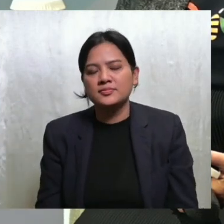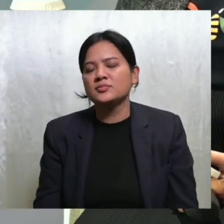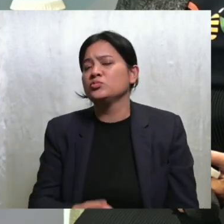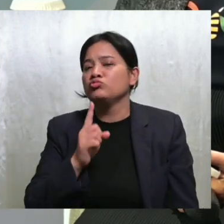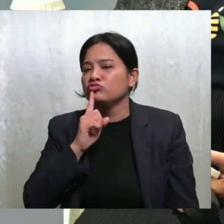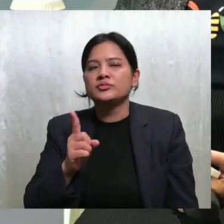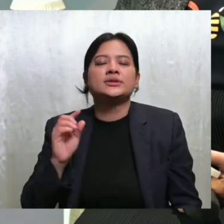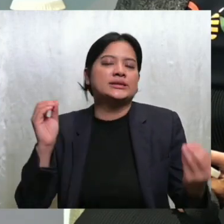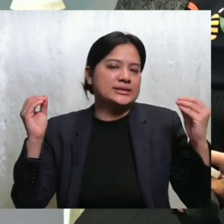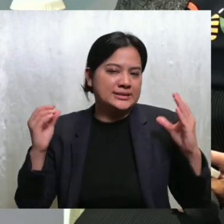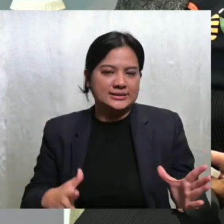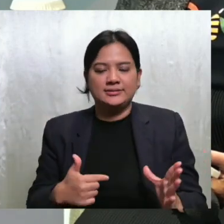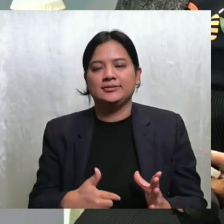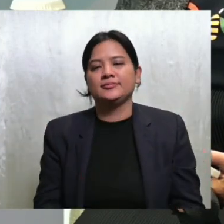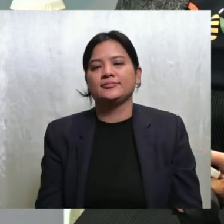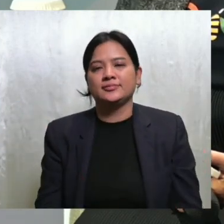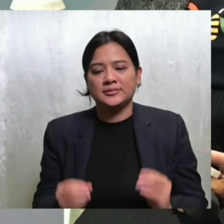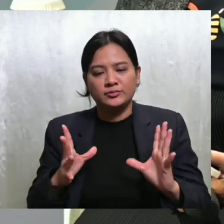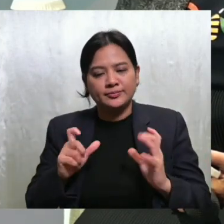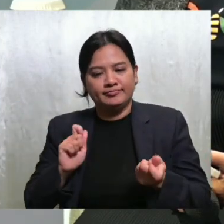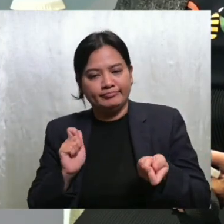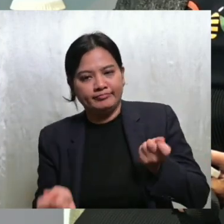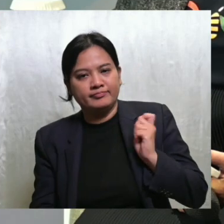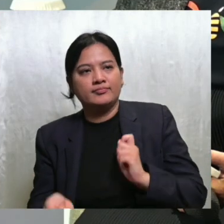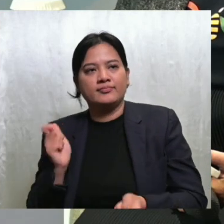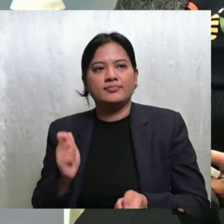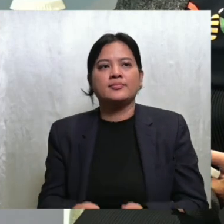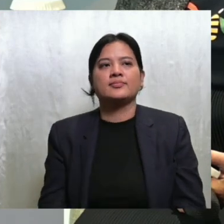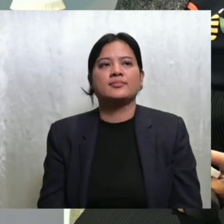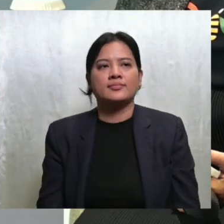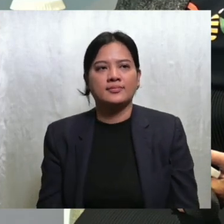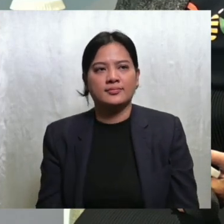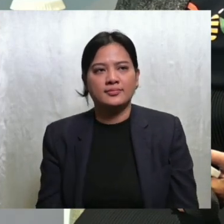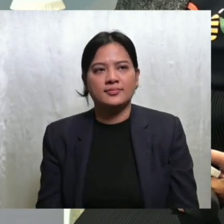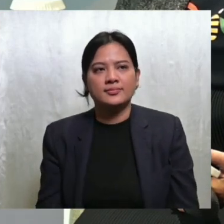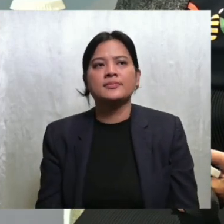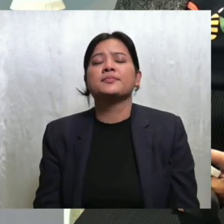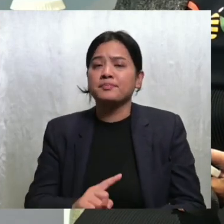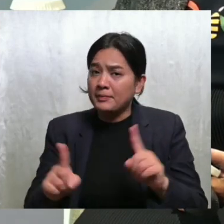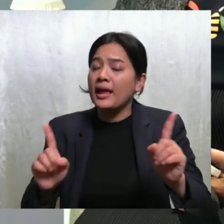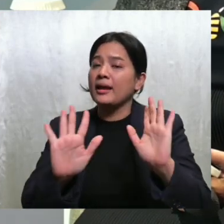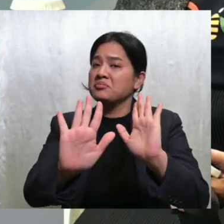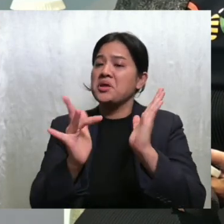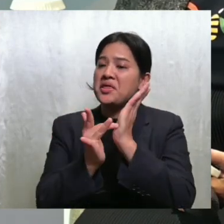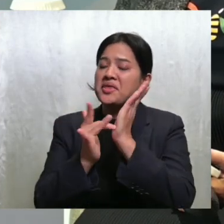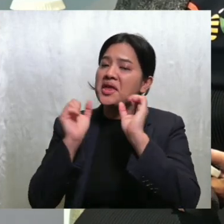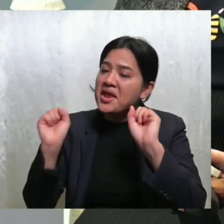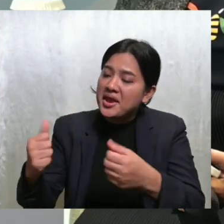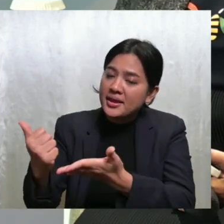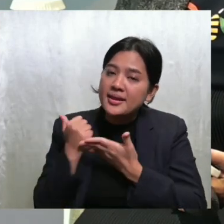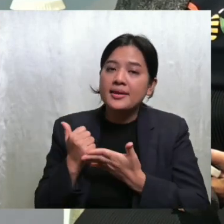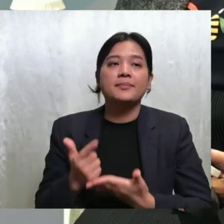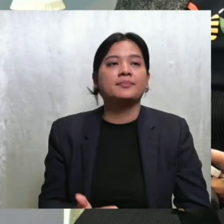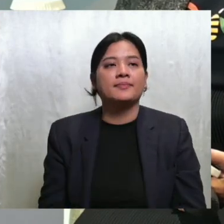to bring in, and probably technology can accelerate that behavioral change,